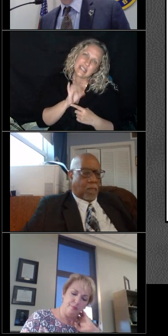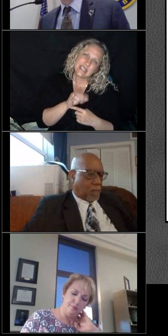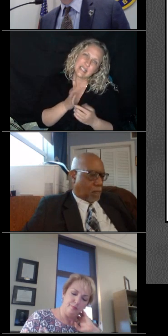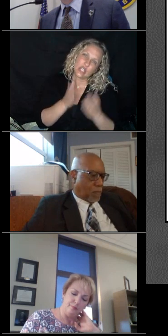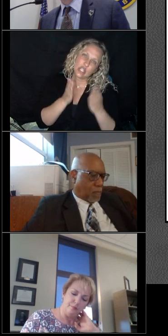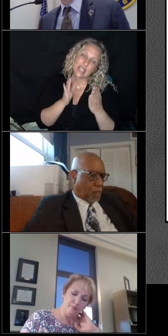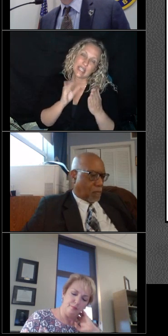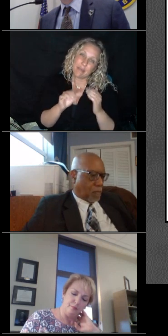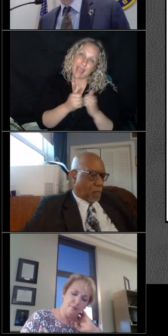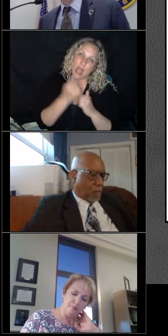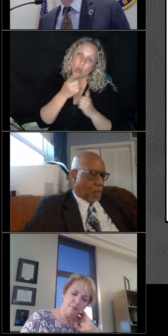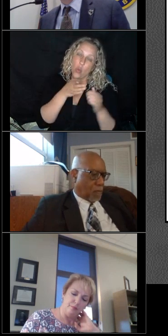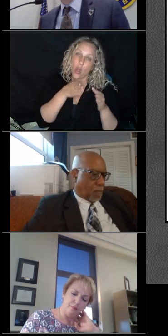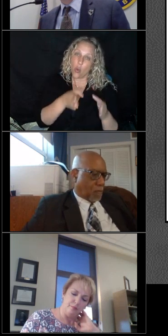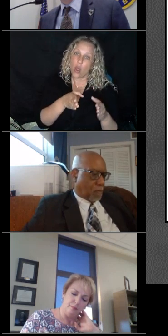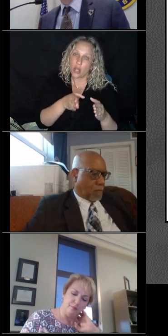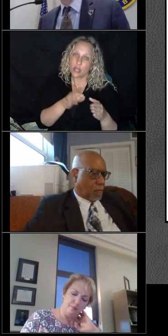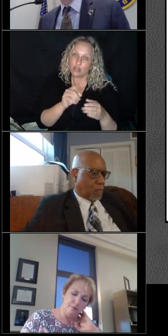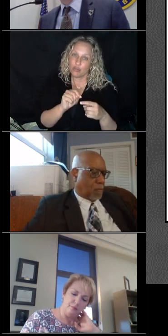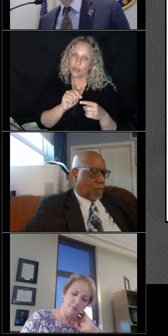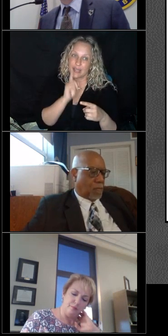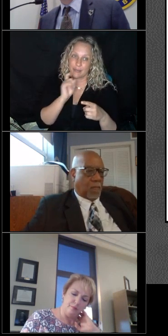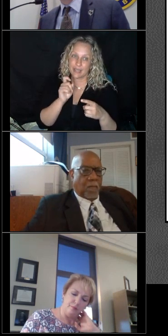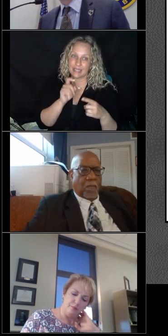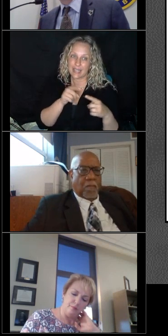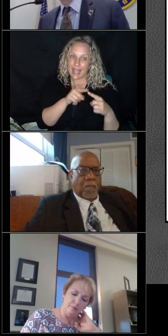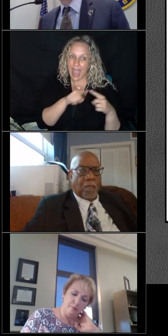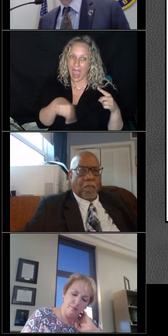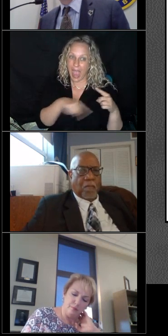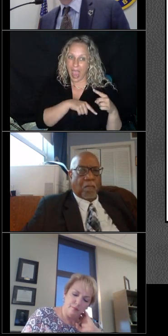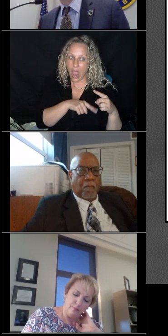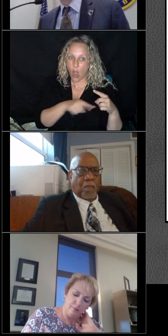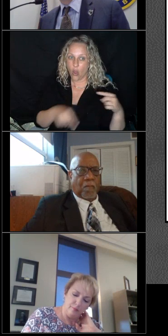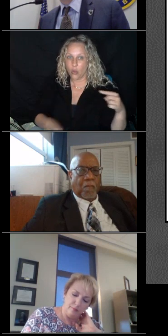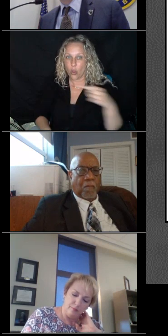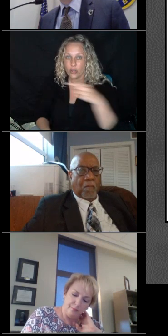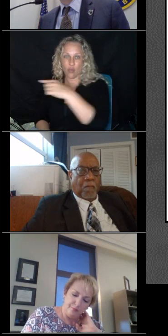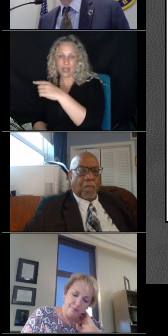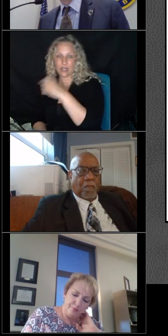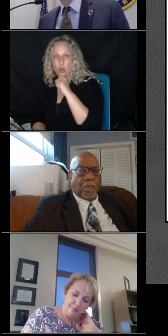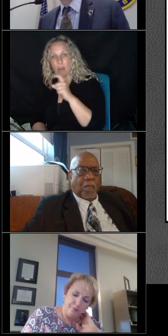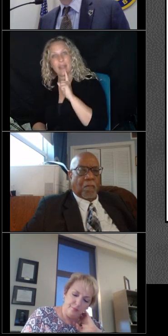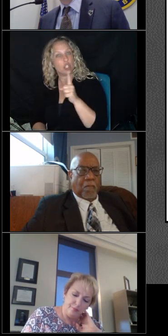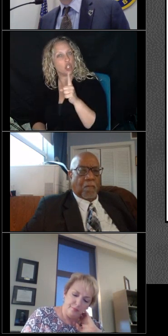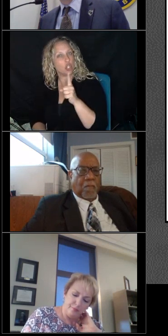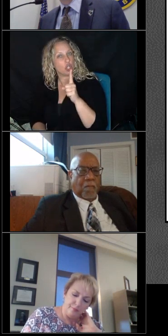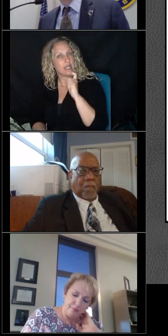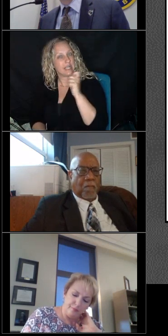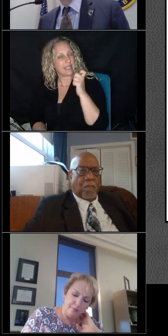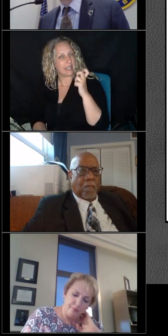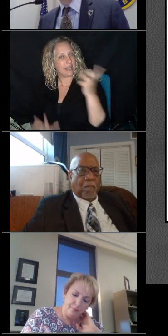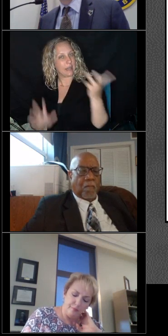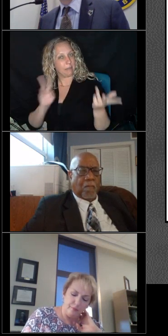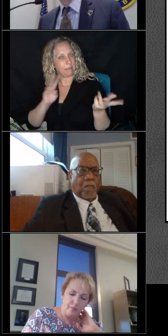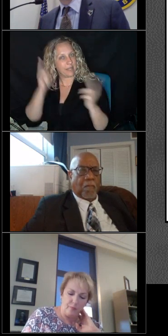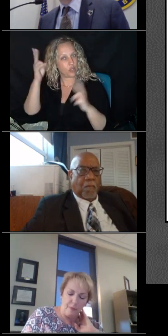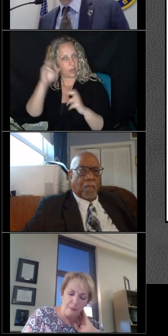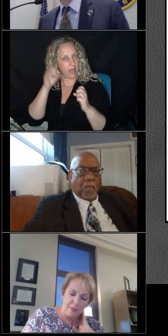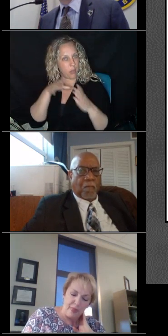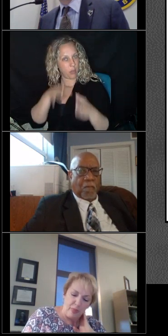suggest that somehow it's a one-way street because it's like an arrow and it's pointing in only one direction? I just want to make sure that it doesn't get misinterpreted in that